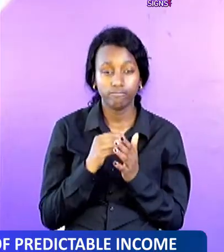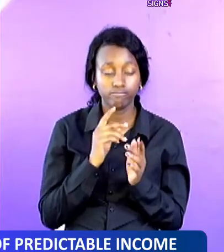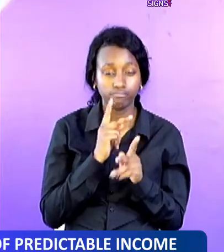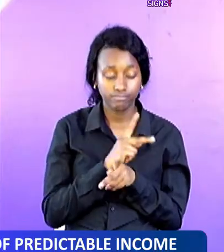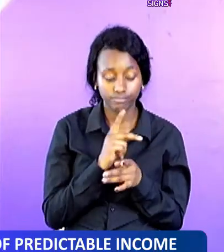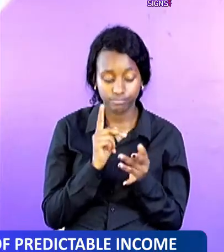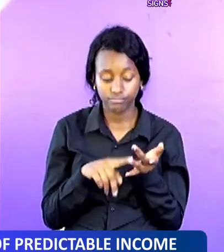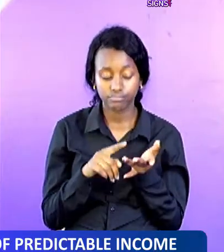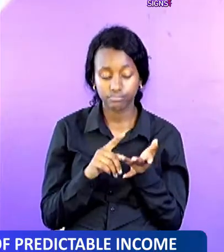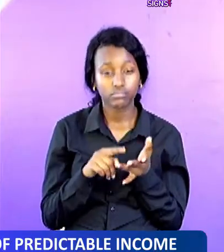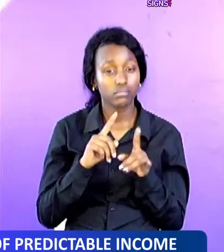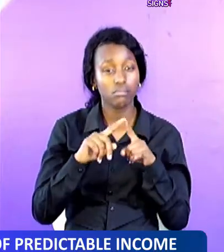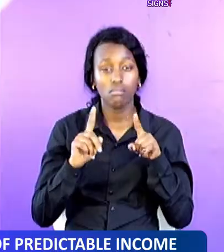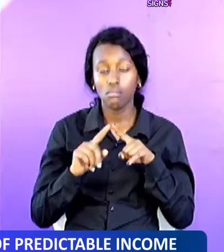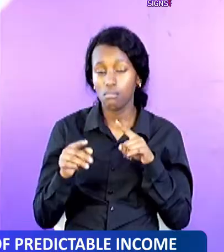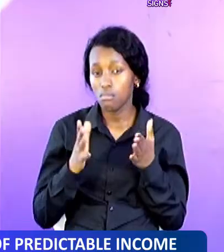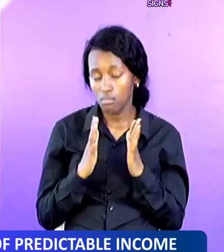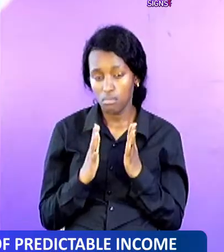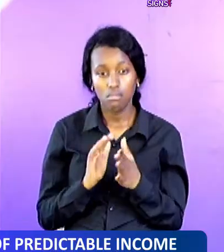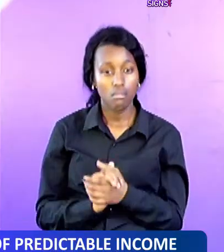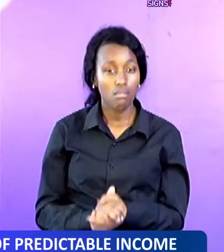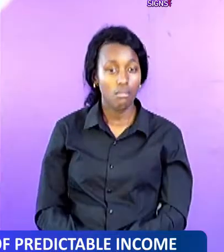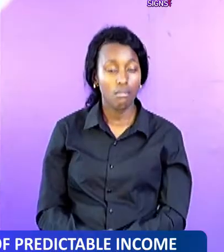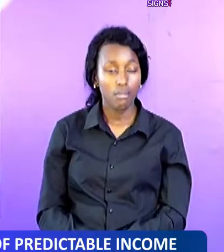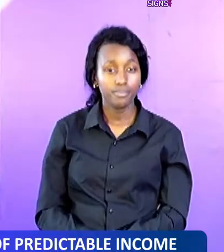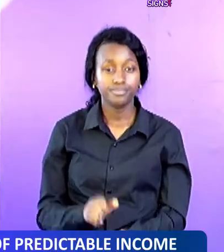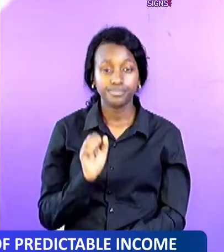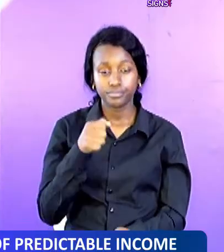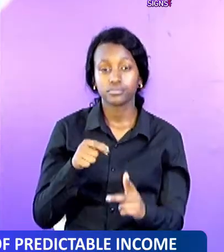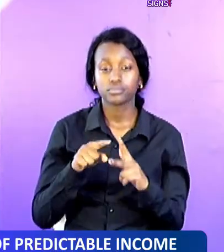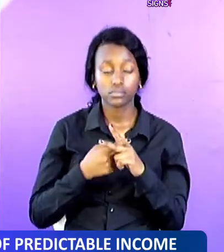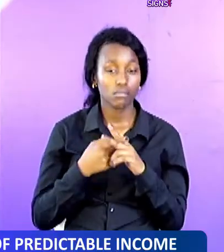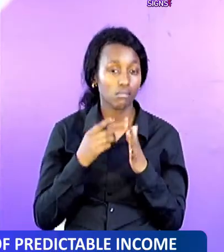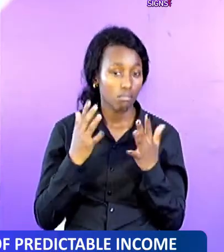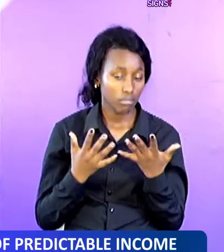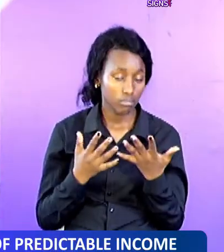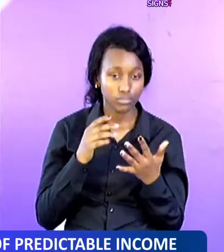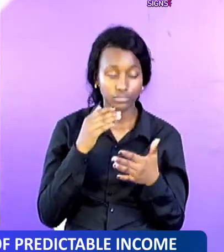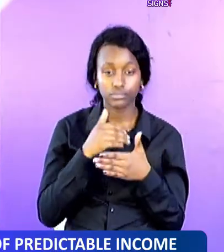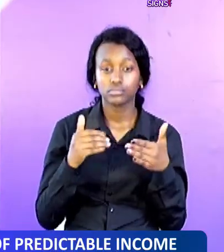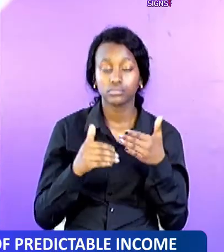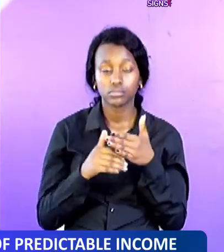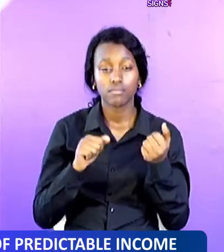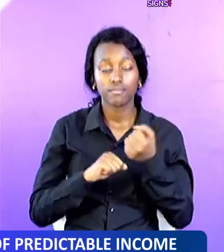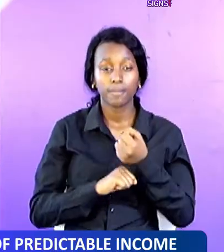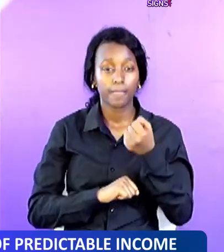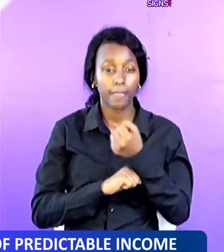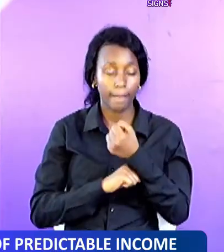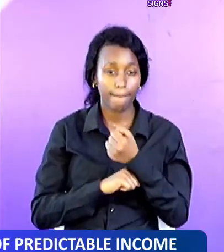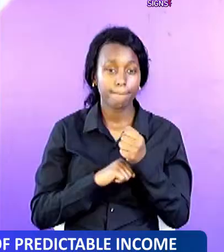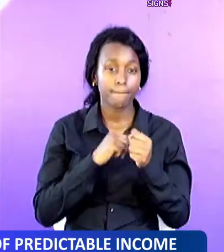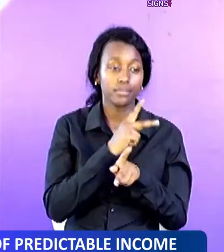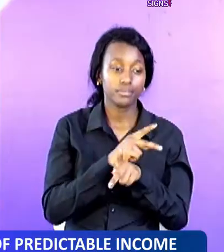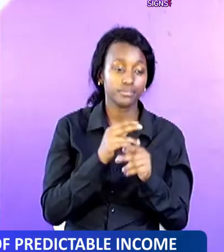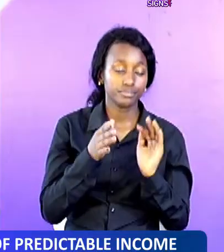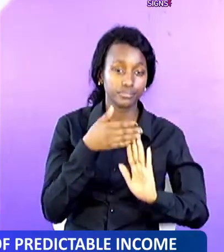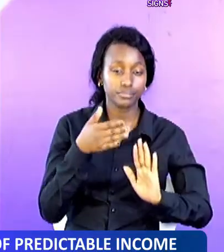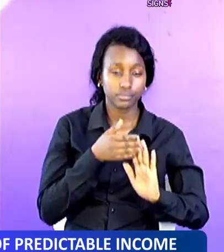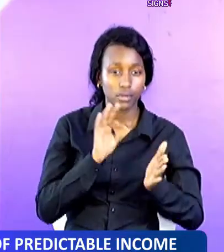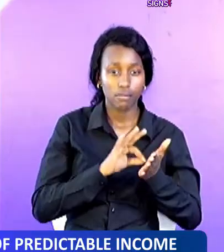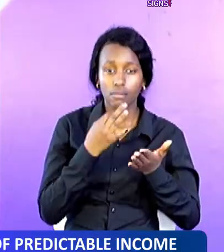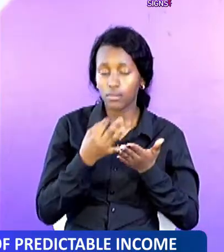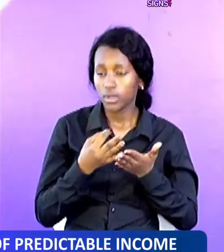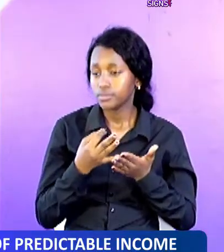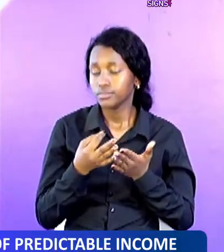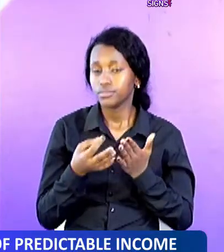that should be the journey in that order, where you start, build your foundation, have your emergency funds, have your insurance